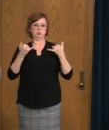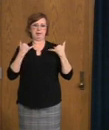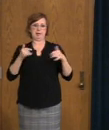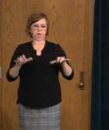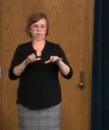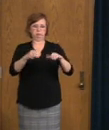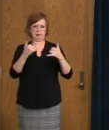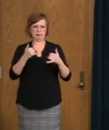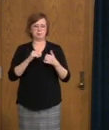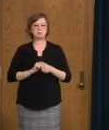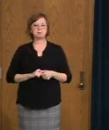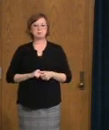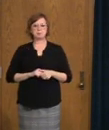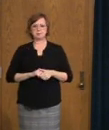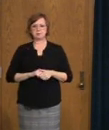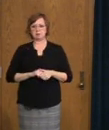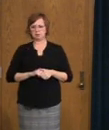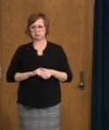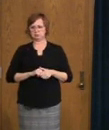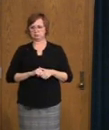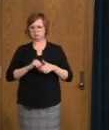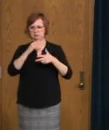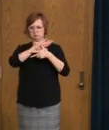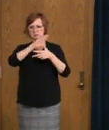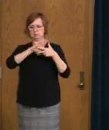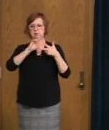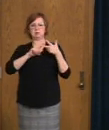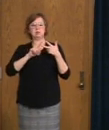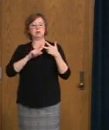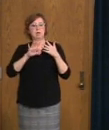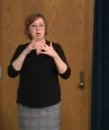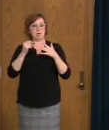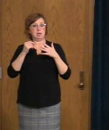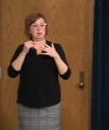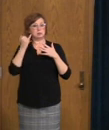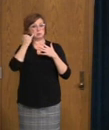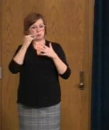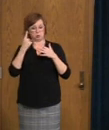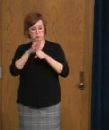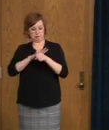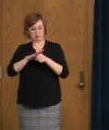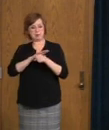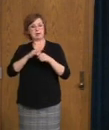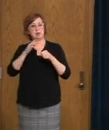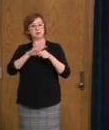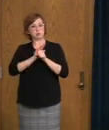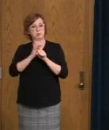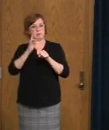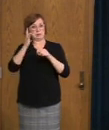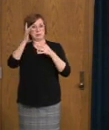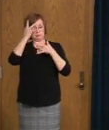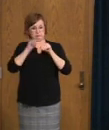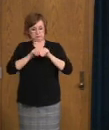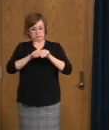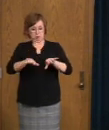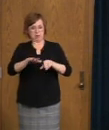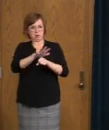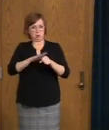to outbreaks, and then finish off with a review of the status of various service slowdowns that have